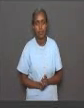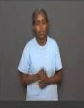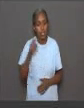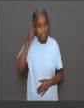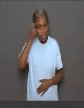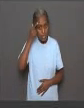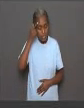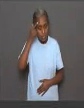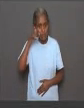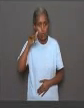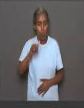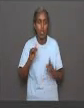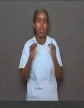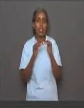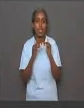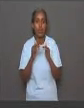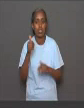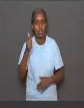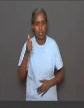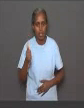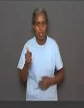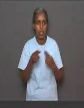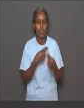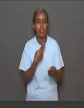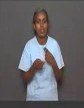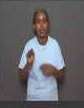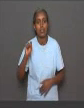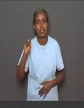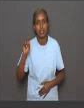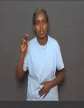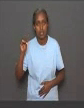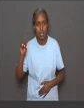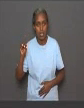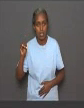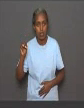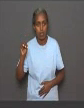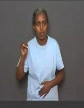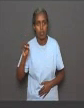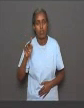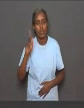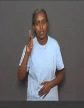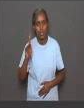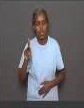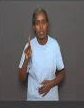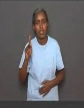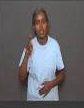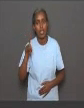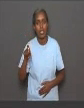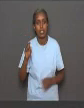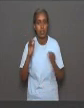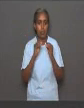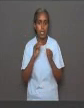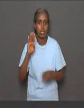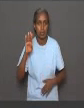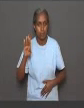Consider y equals a times sine of kx